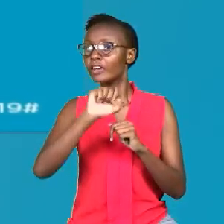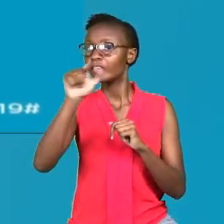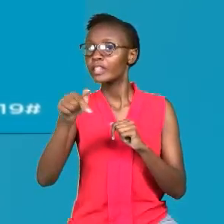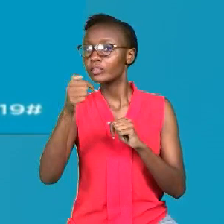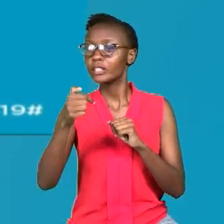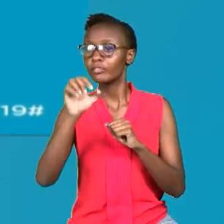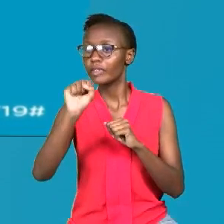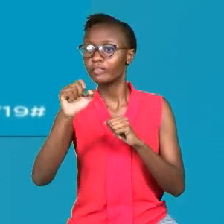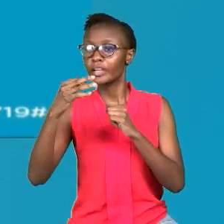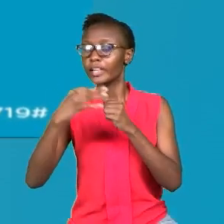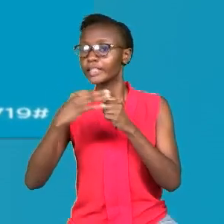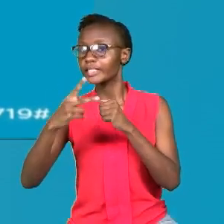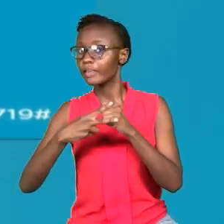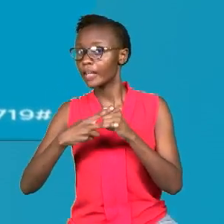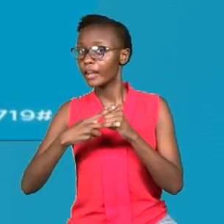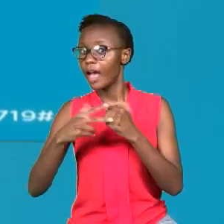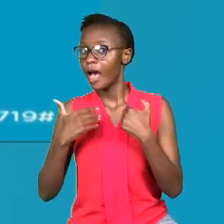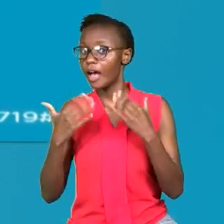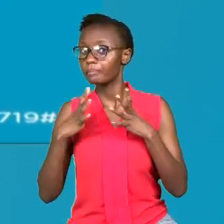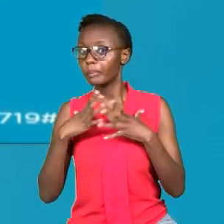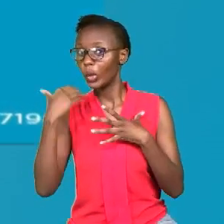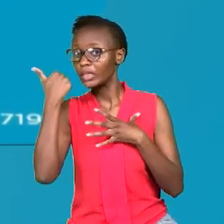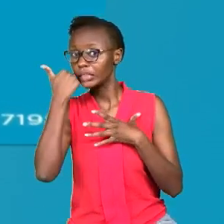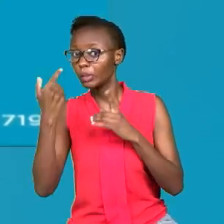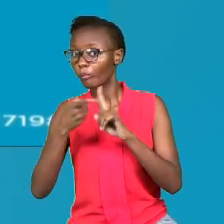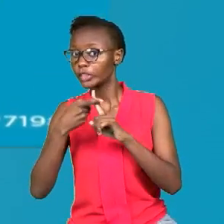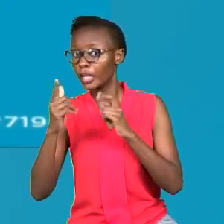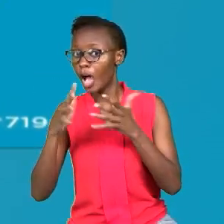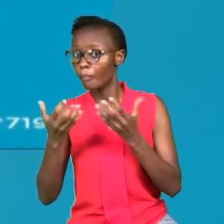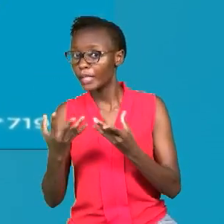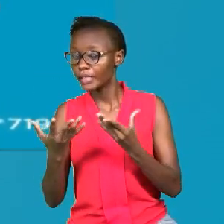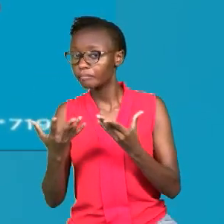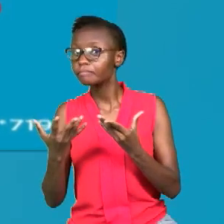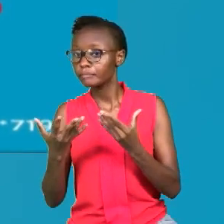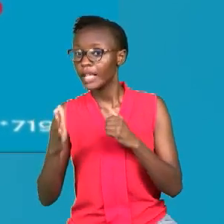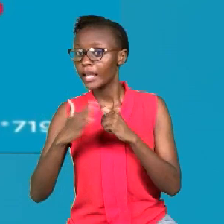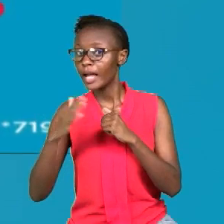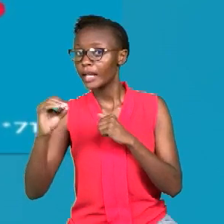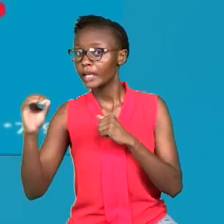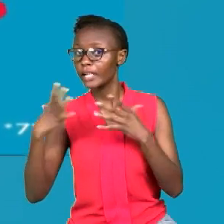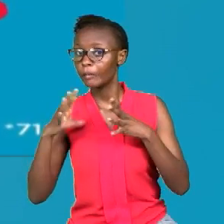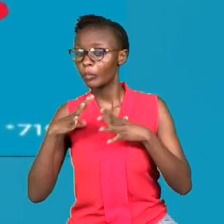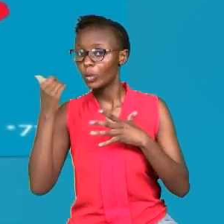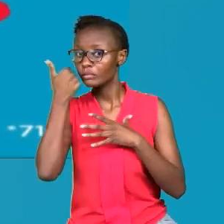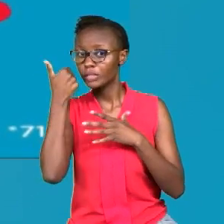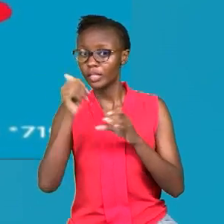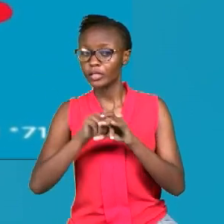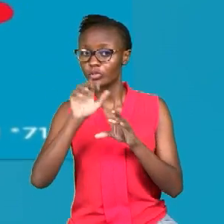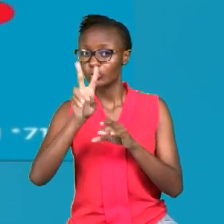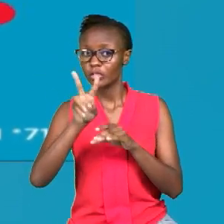5,787, 943 people tested positive for COVID-19 in the last 24 hours, up